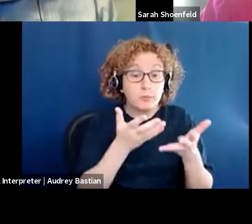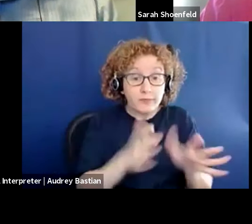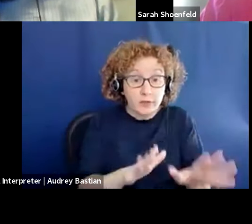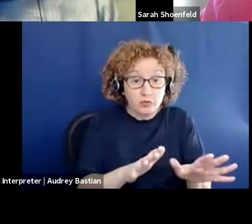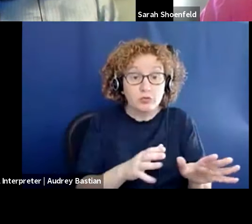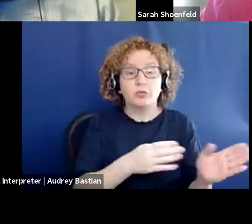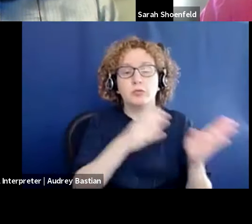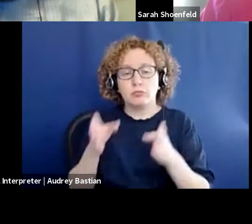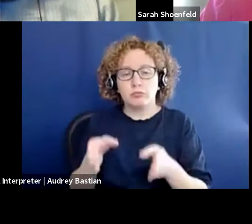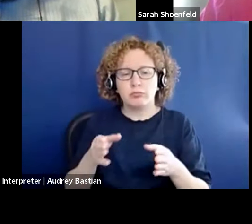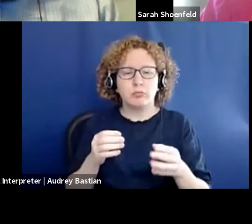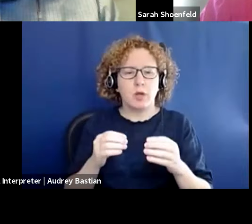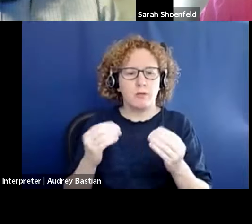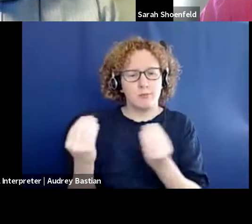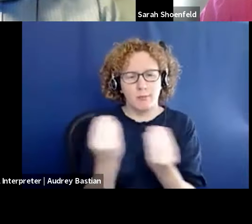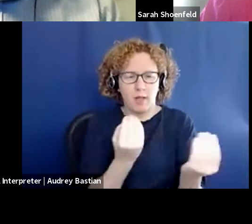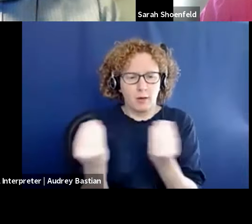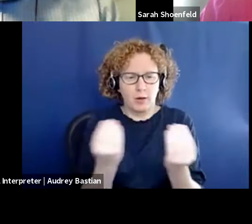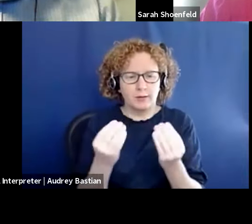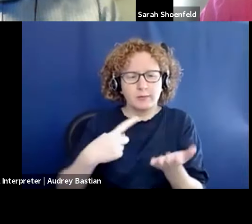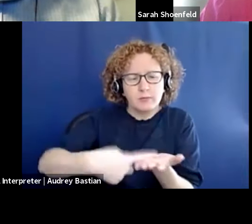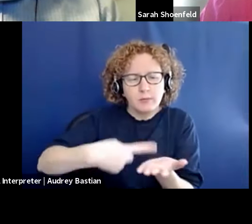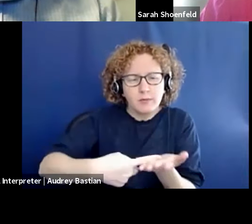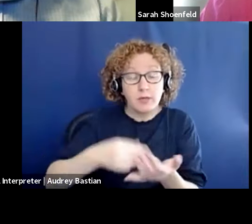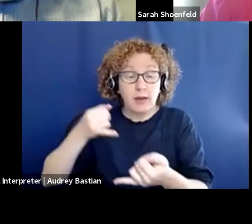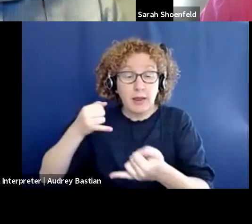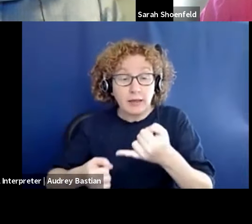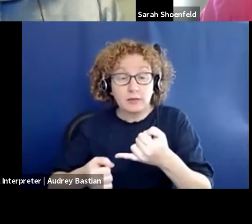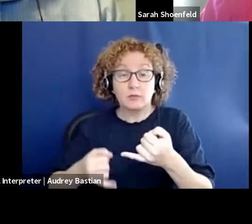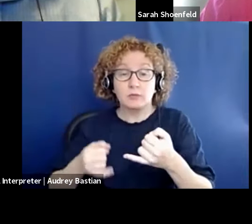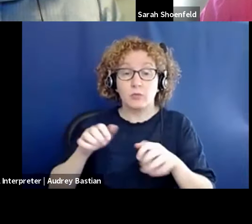conversation, and we'll end with an audience question and answer period.